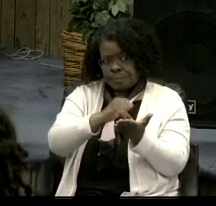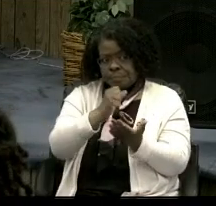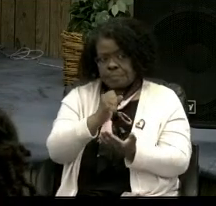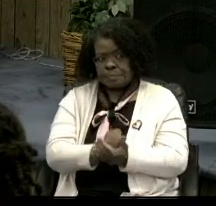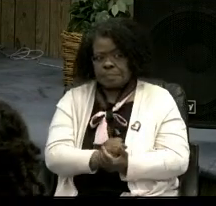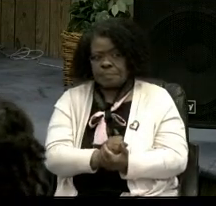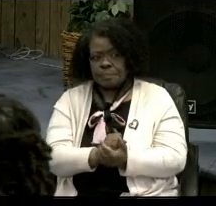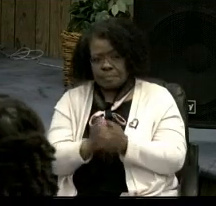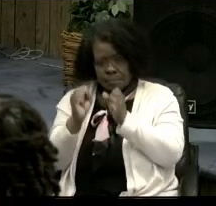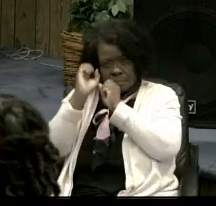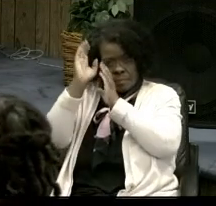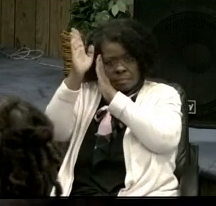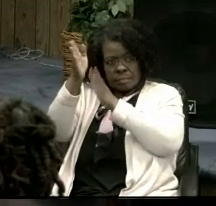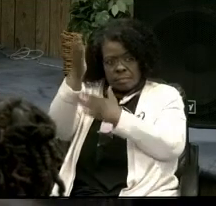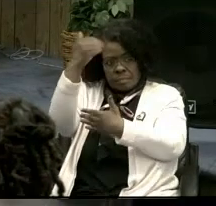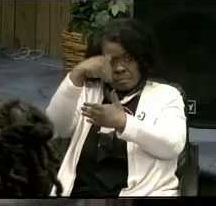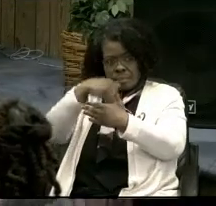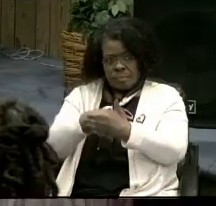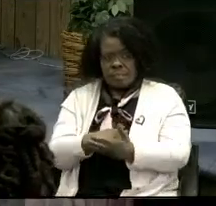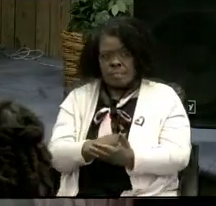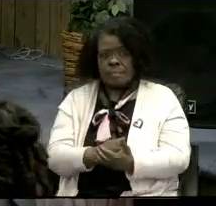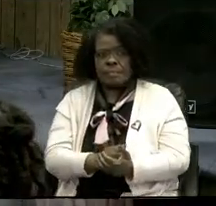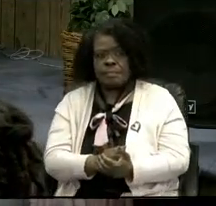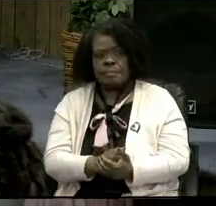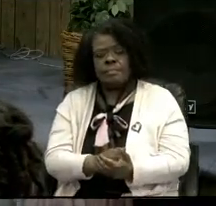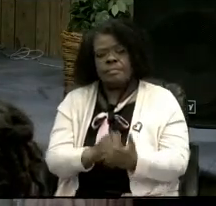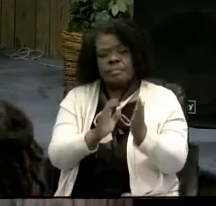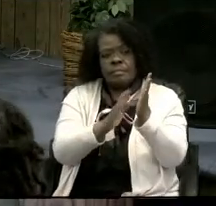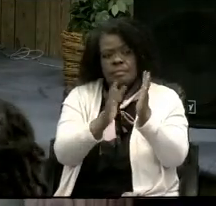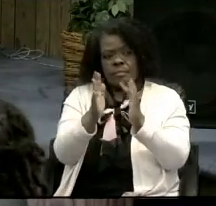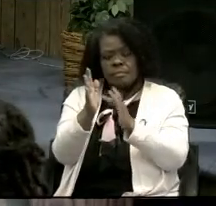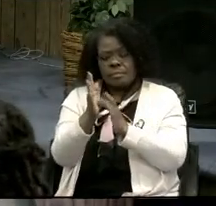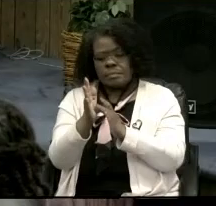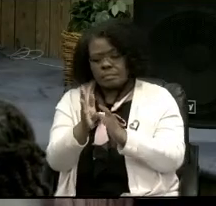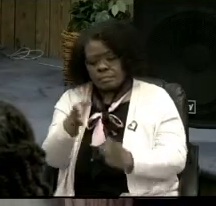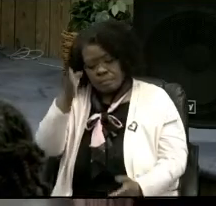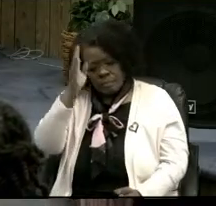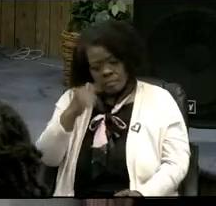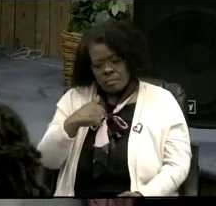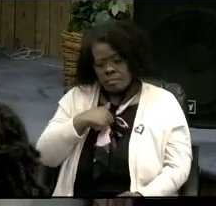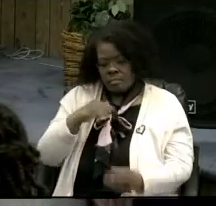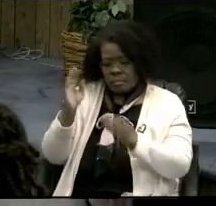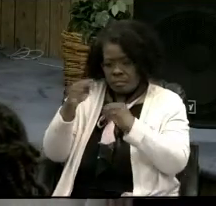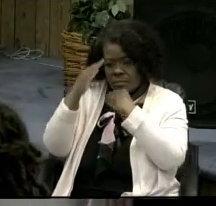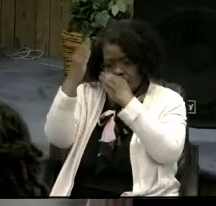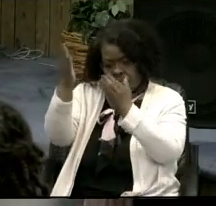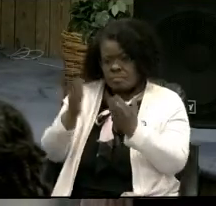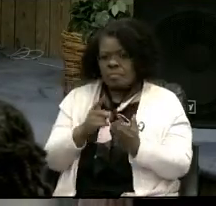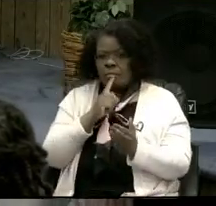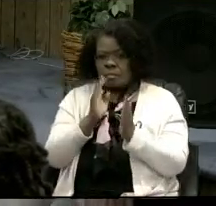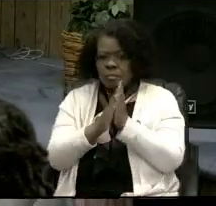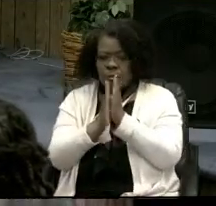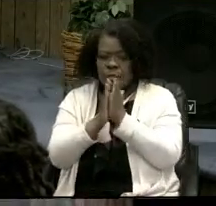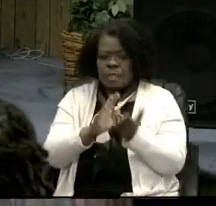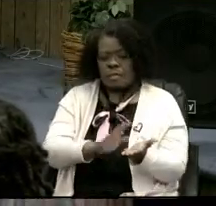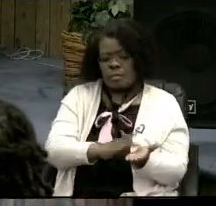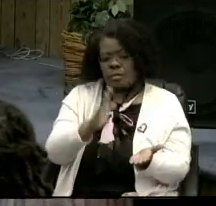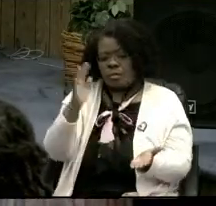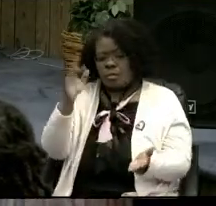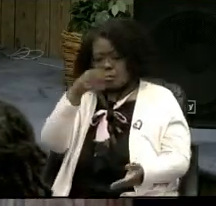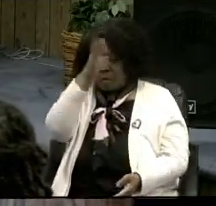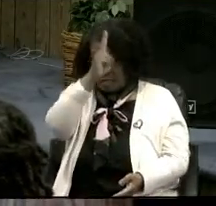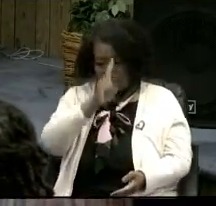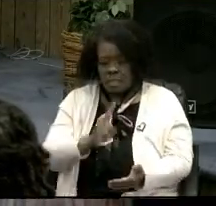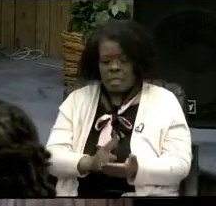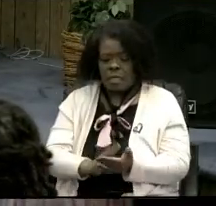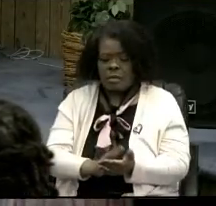and precious name of Jesus, God, I give you praise, glory, and honor on this morning. God, I lift you up